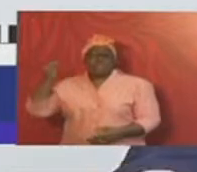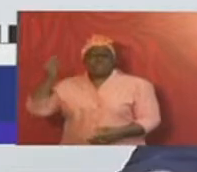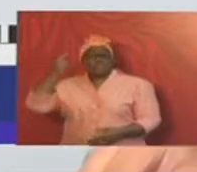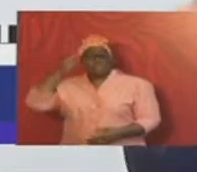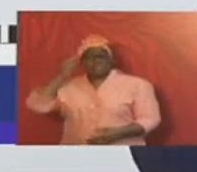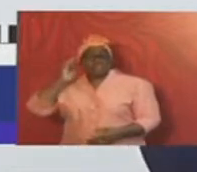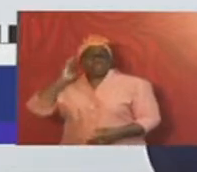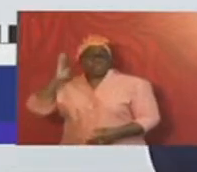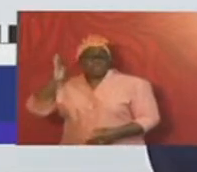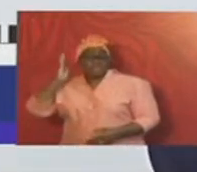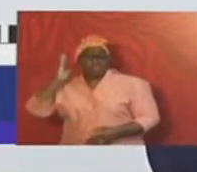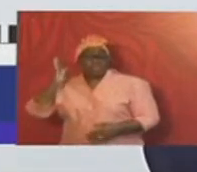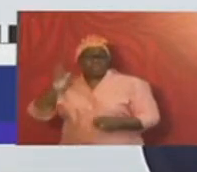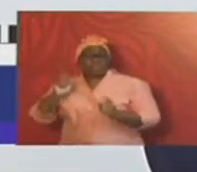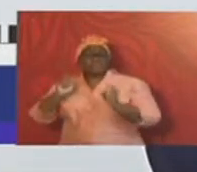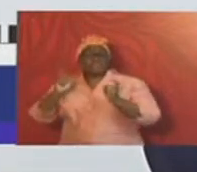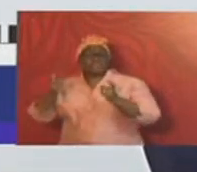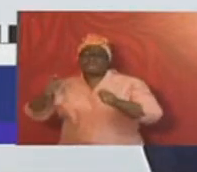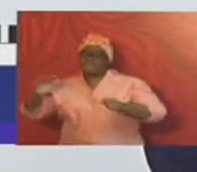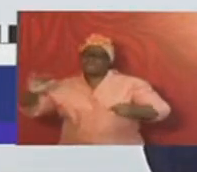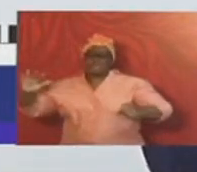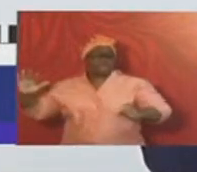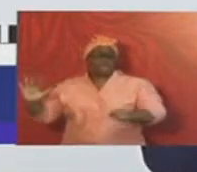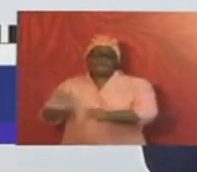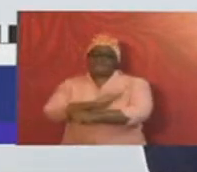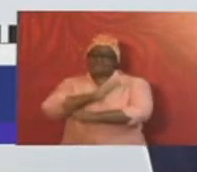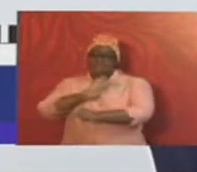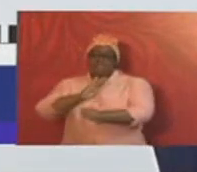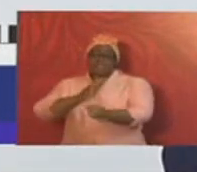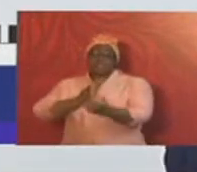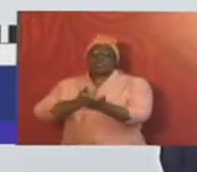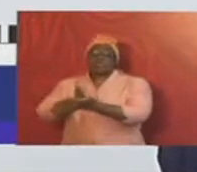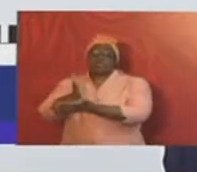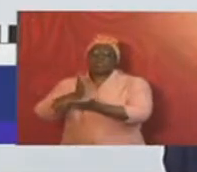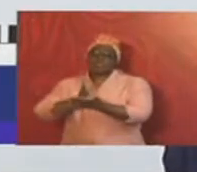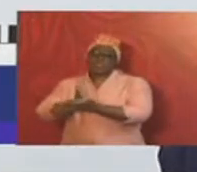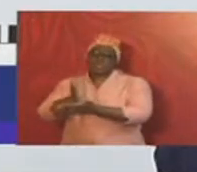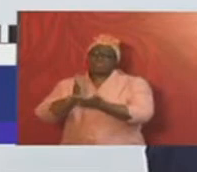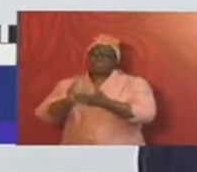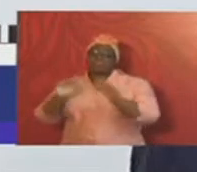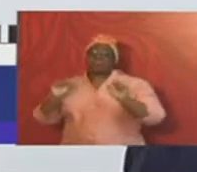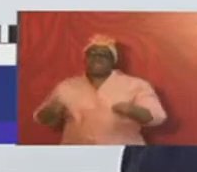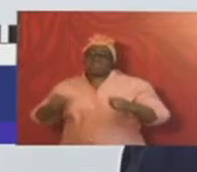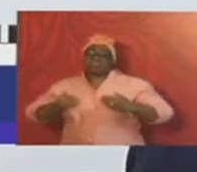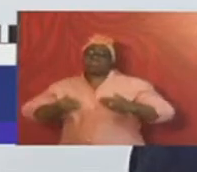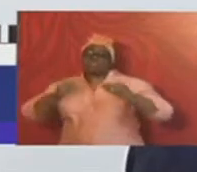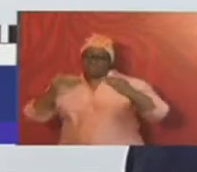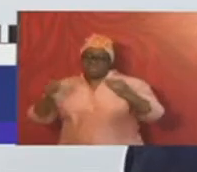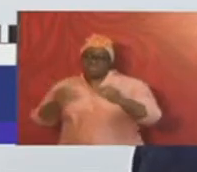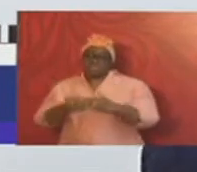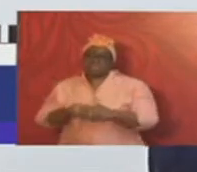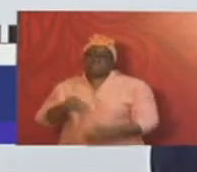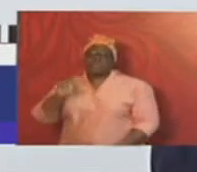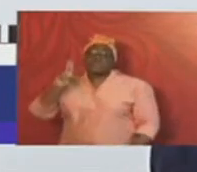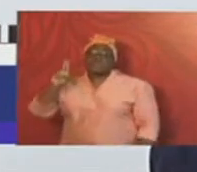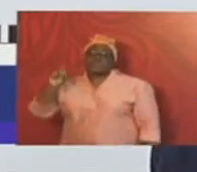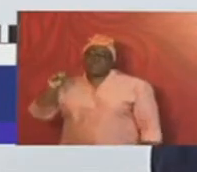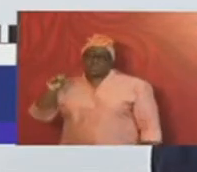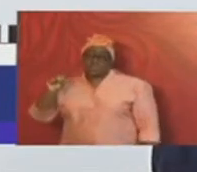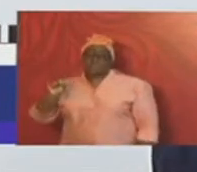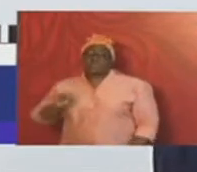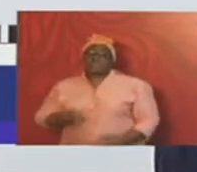takeaway points. 1, these are not experimental vaccines. I think we really need